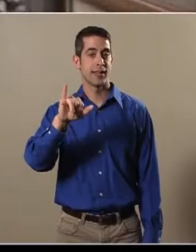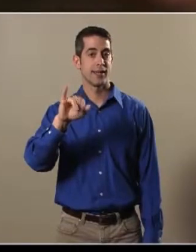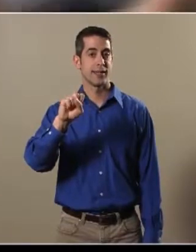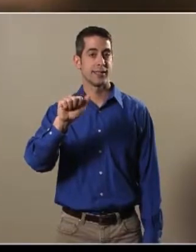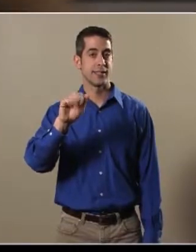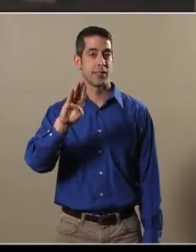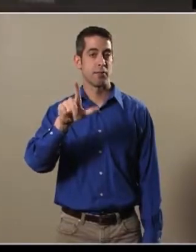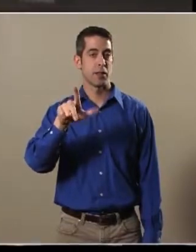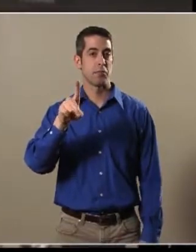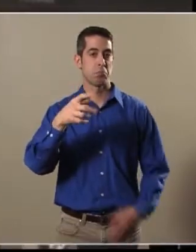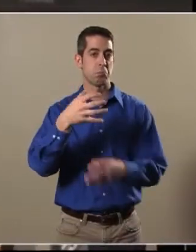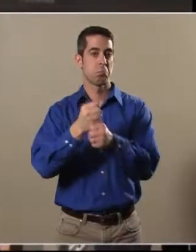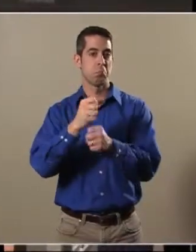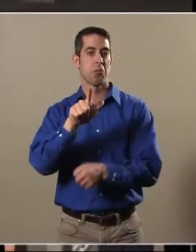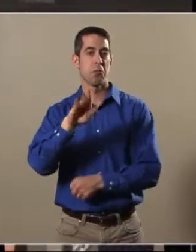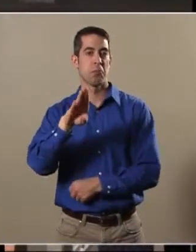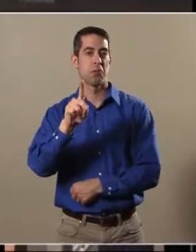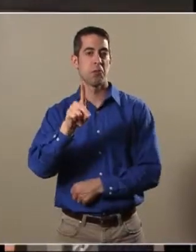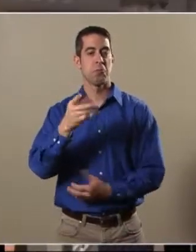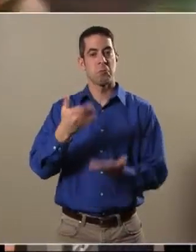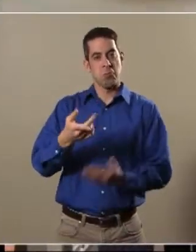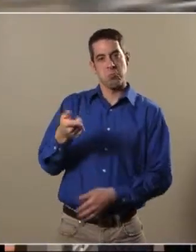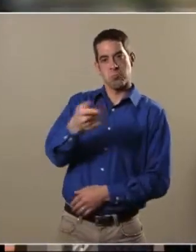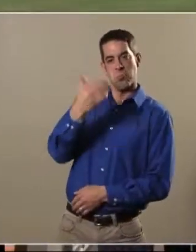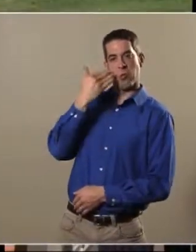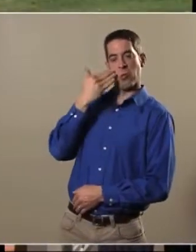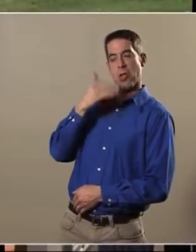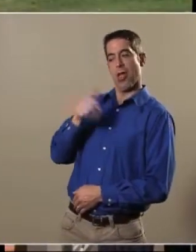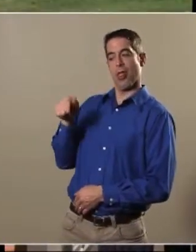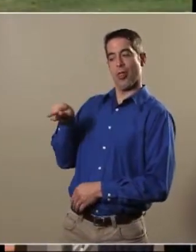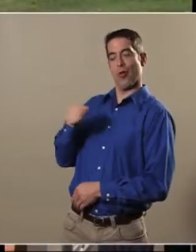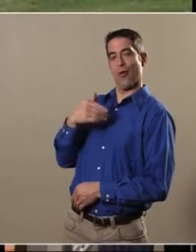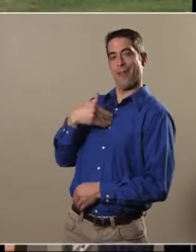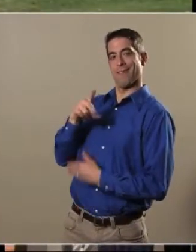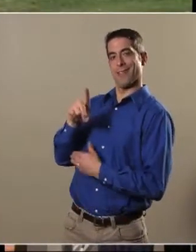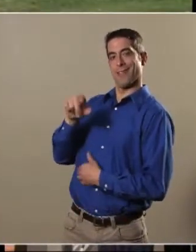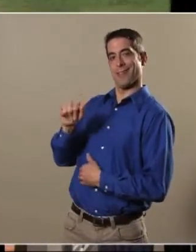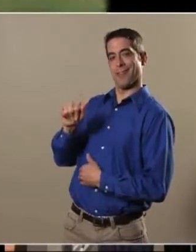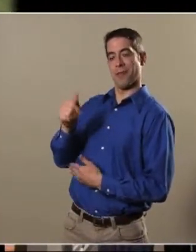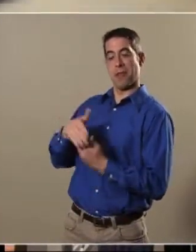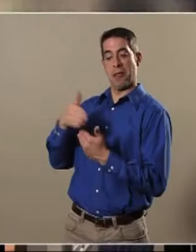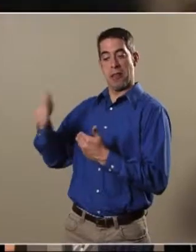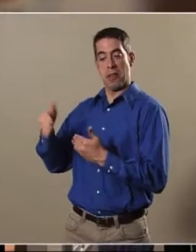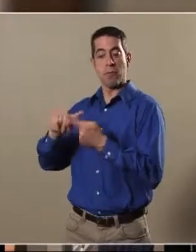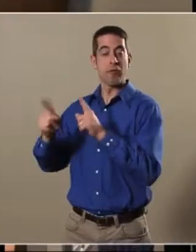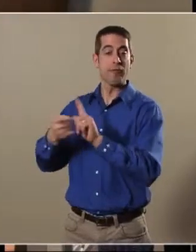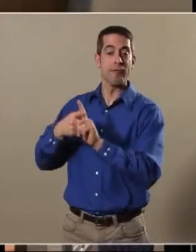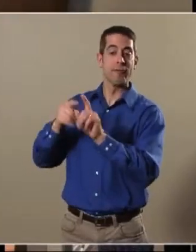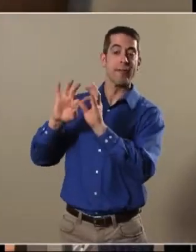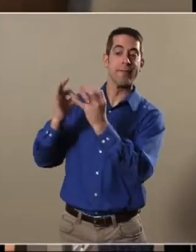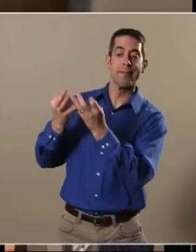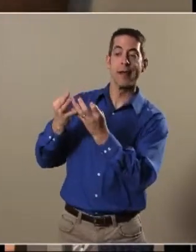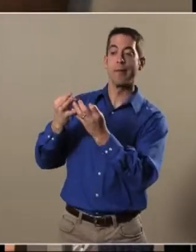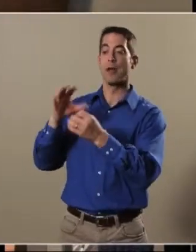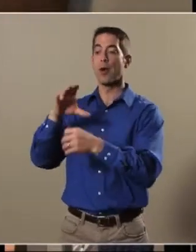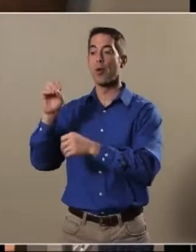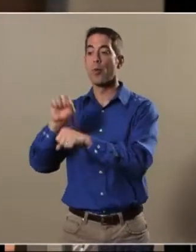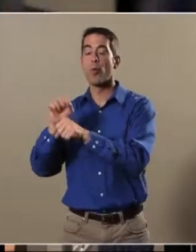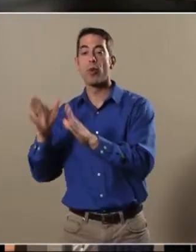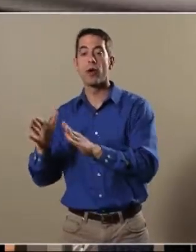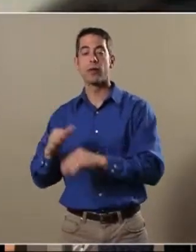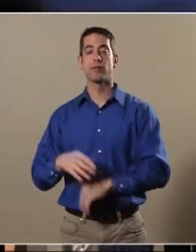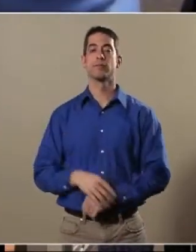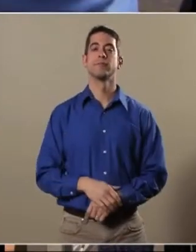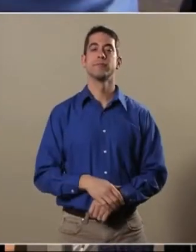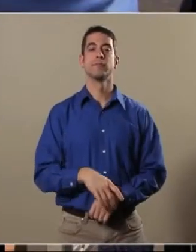Chances are you know someone with a disability, a family member, a coworker, a classmate, even your neighbor. At the League for the Blind and Disabled, we